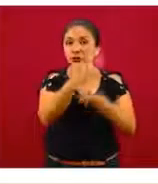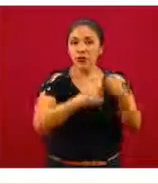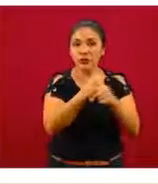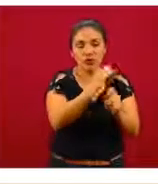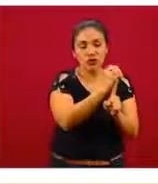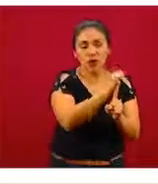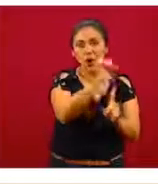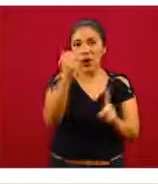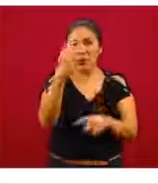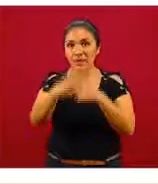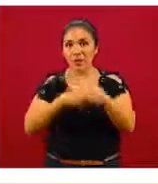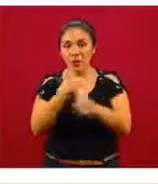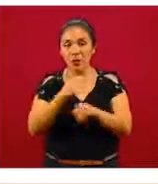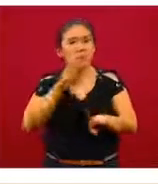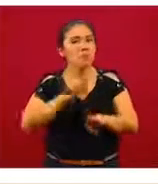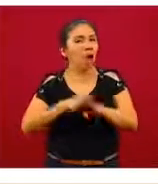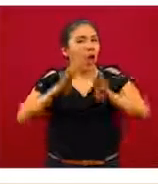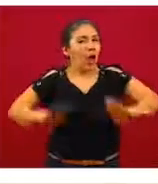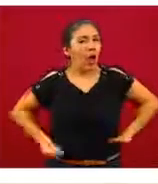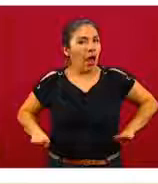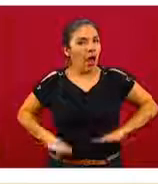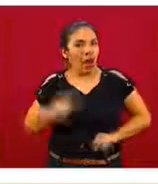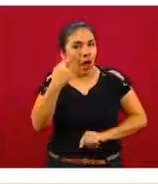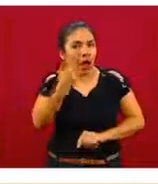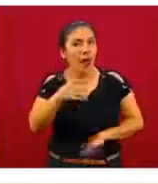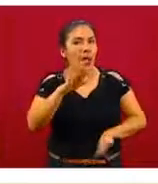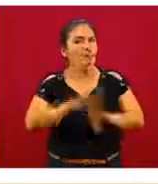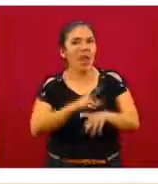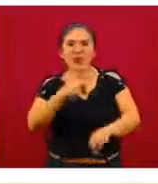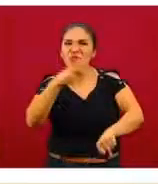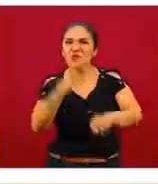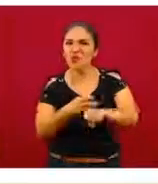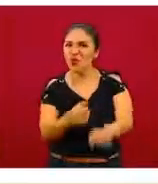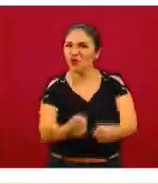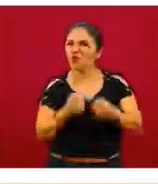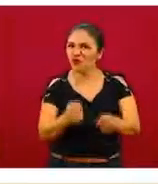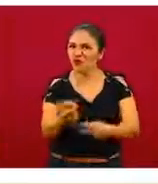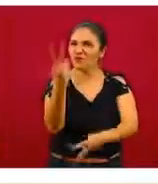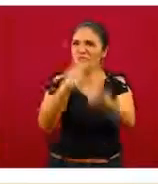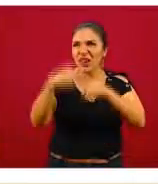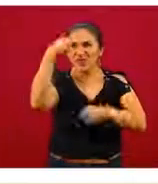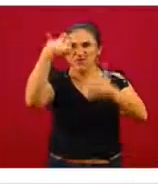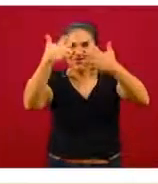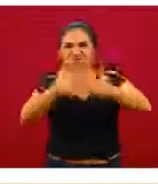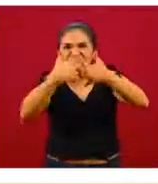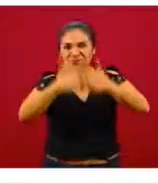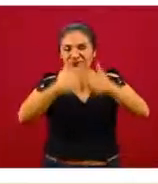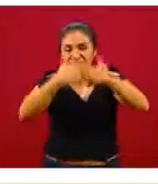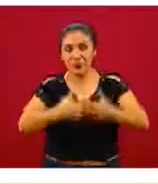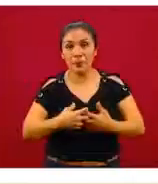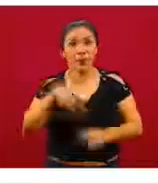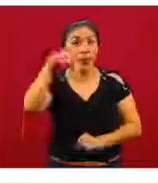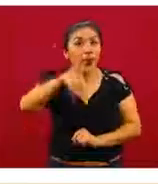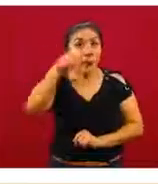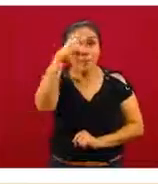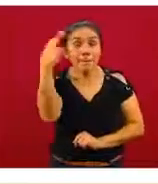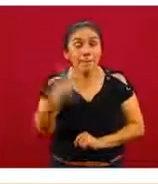Particularly in the first 3 years is when this development is more intense in the brain.